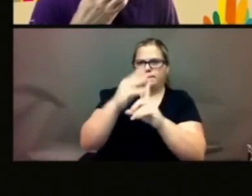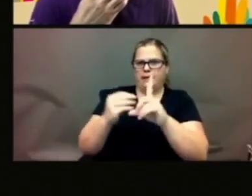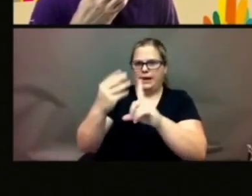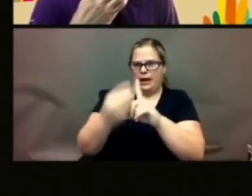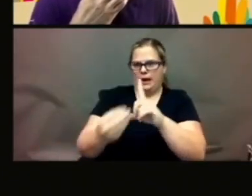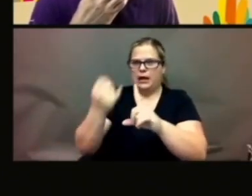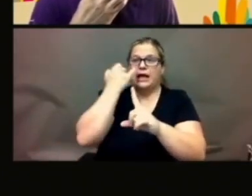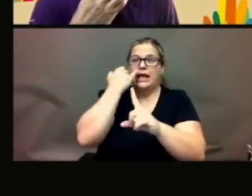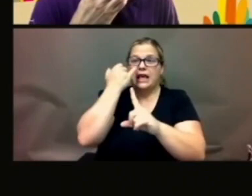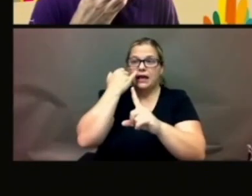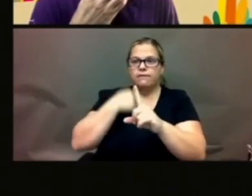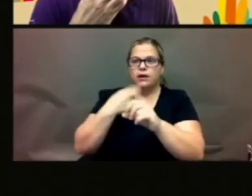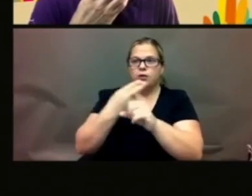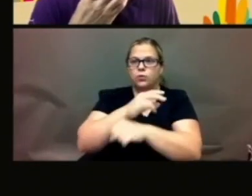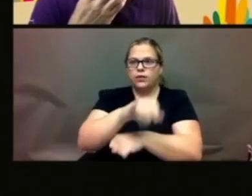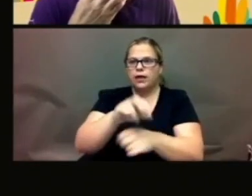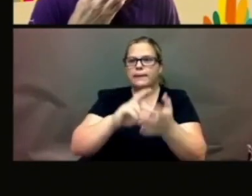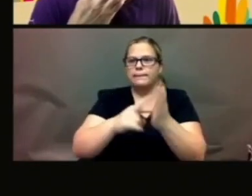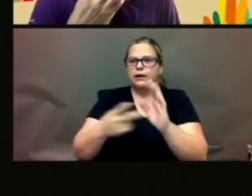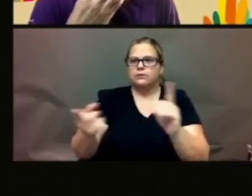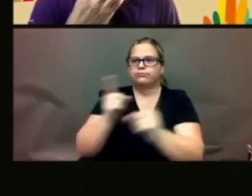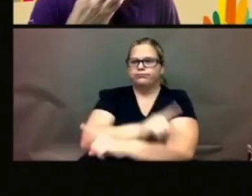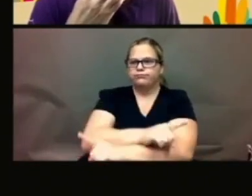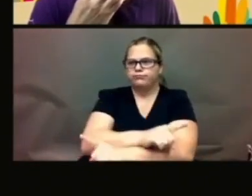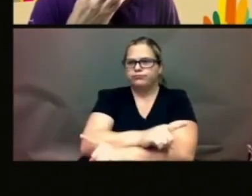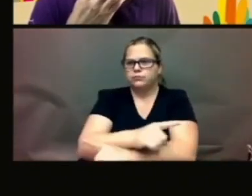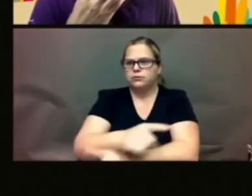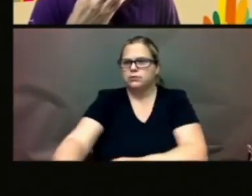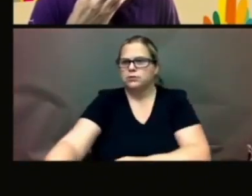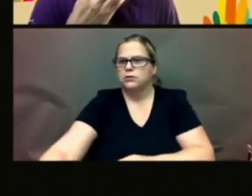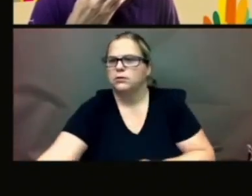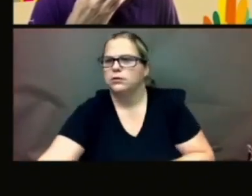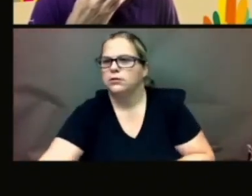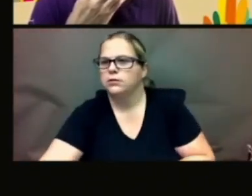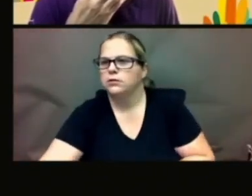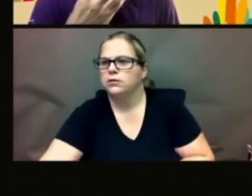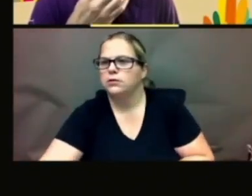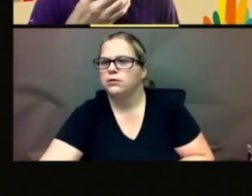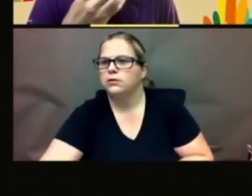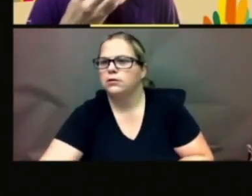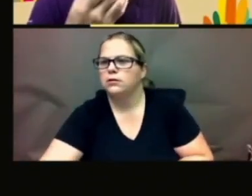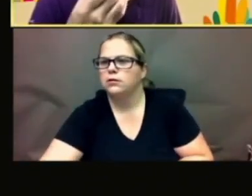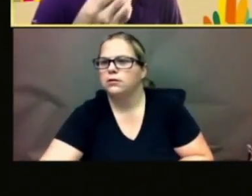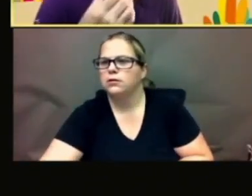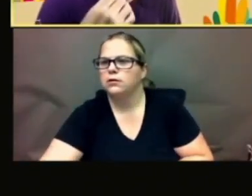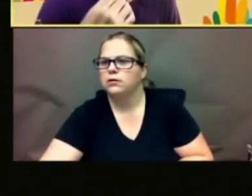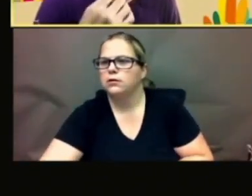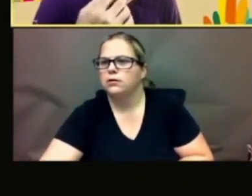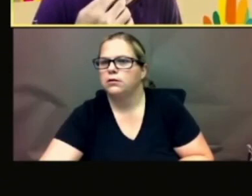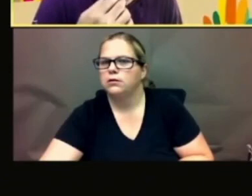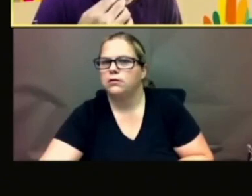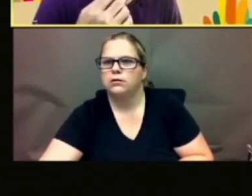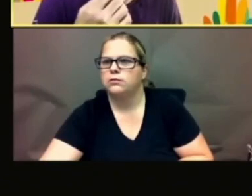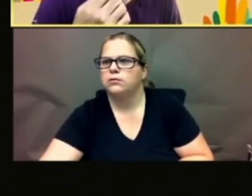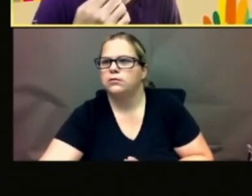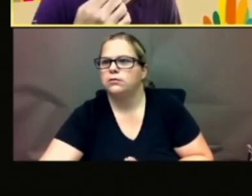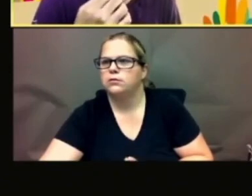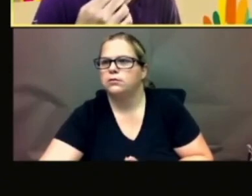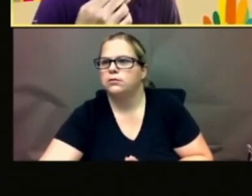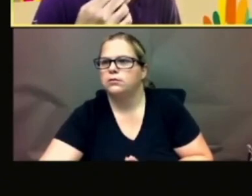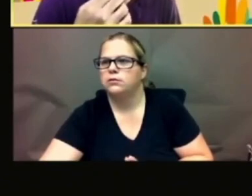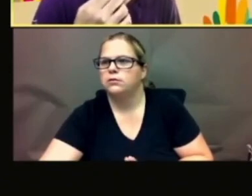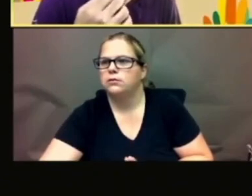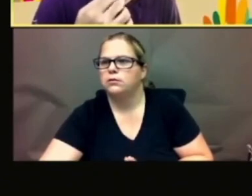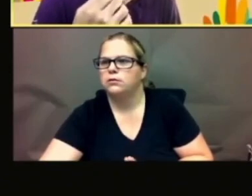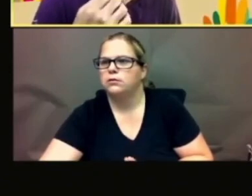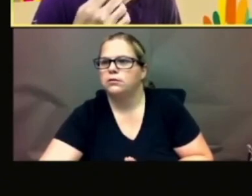now move to the right. My computer thinks I've tapped the right arrow key. It's So the make same as the regular arrow key, but now it's